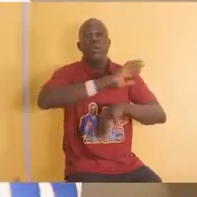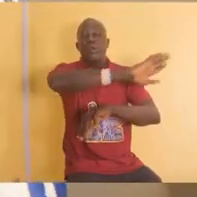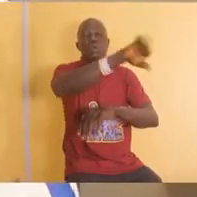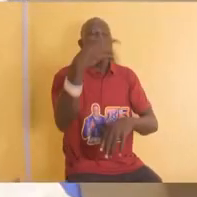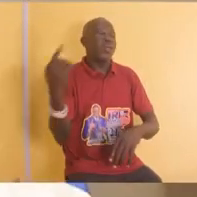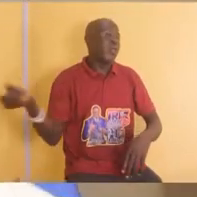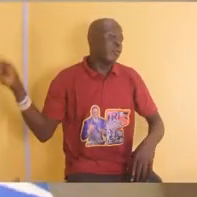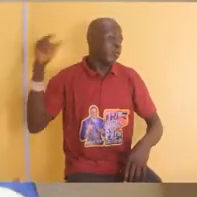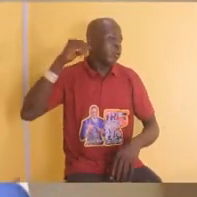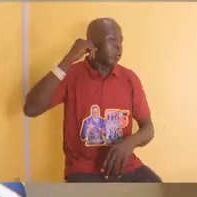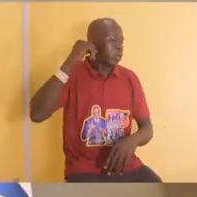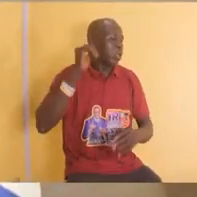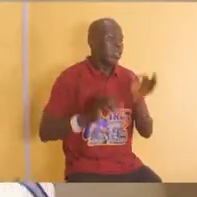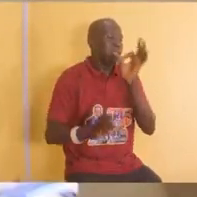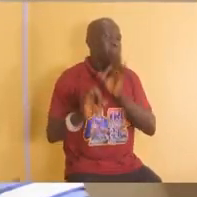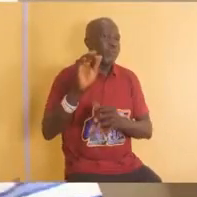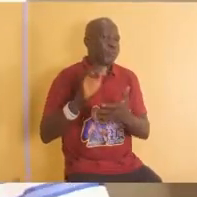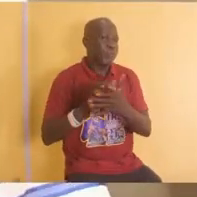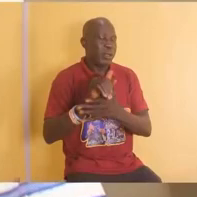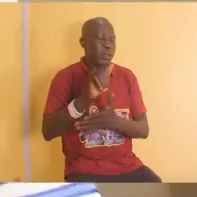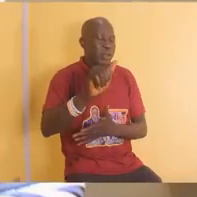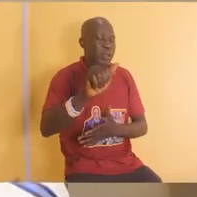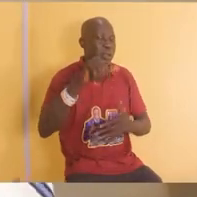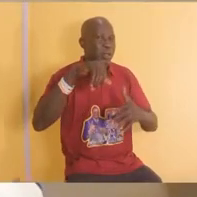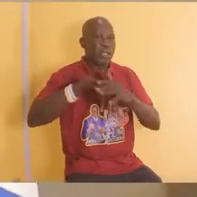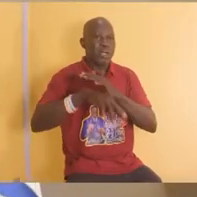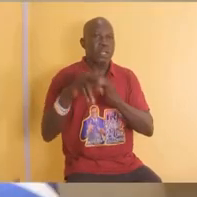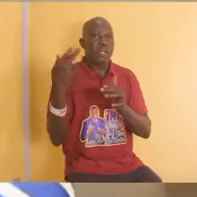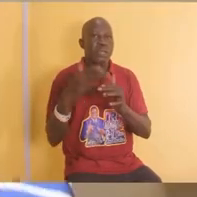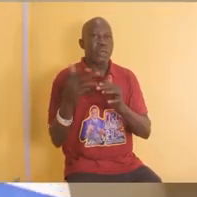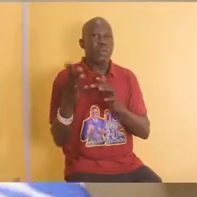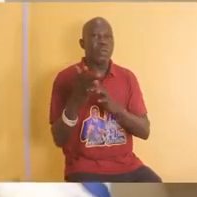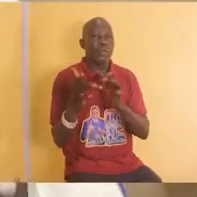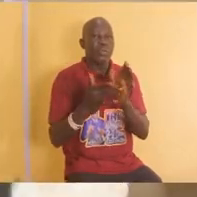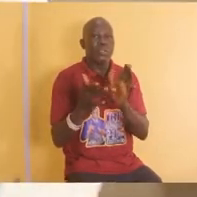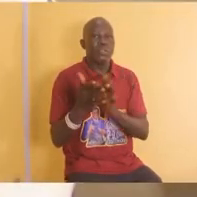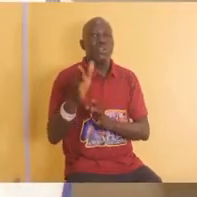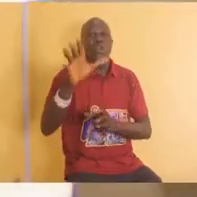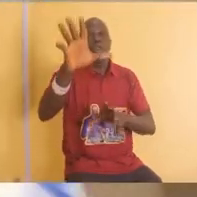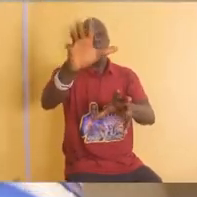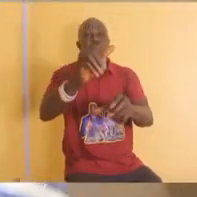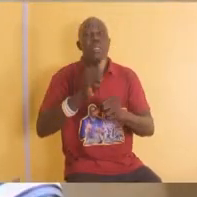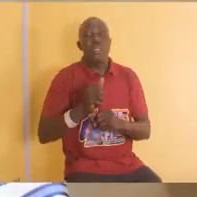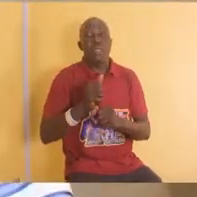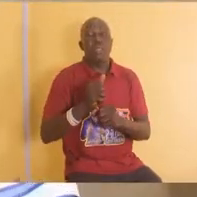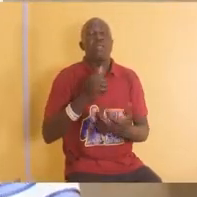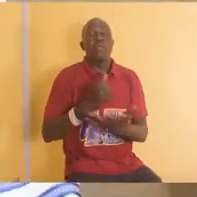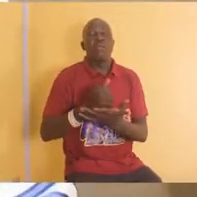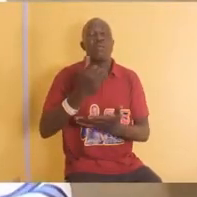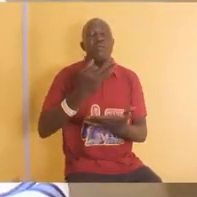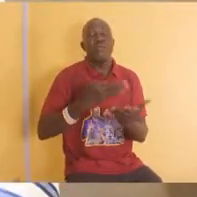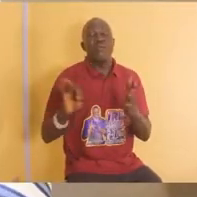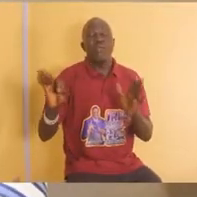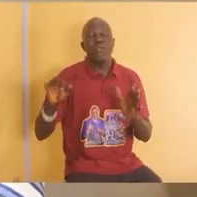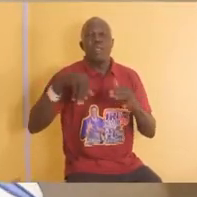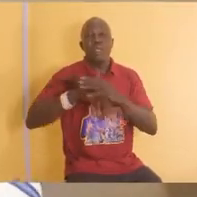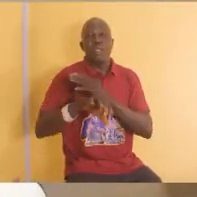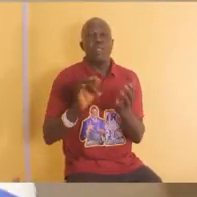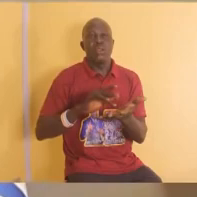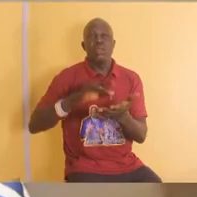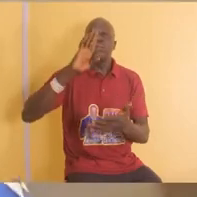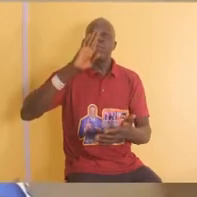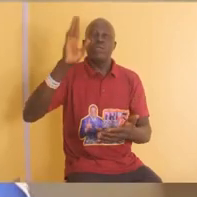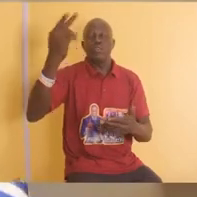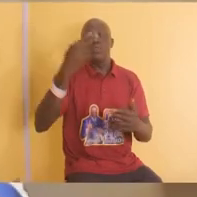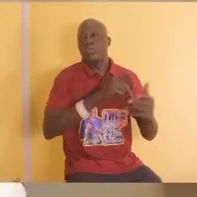eni to everyone's head bi o ba gbagbo if you believe ni oruko Jesus in the name of Jesus o ya gba it si la amen you are delivered ogoro foruko la